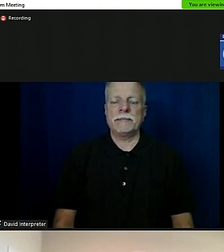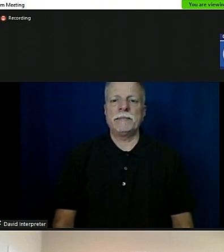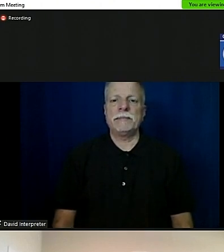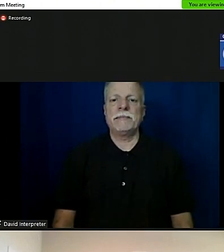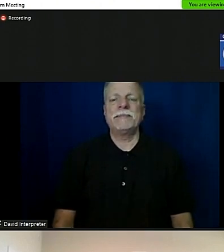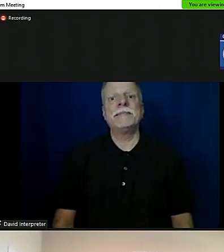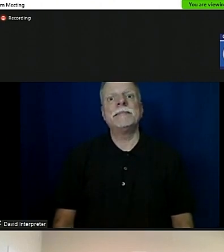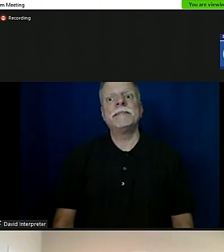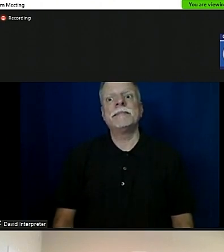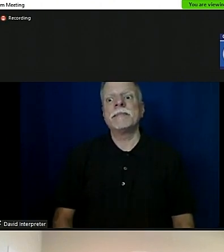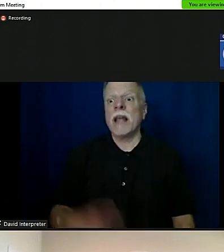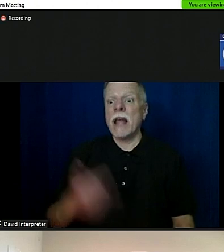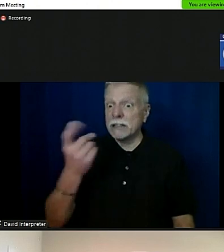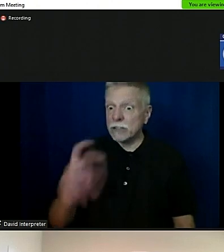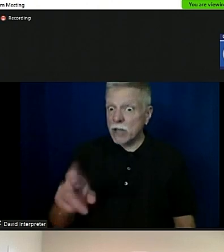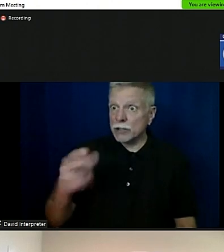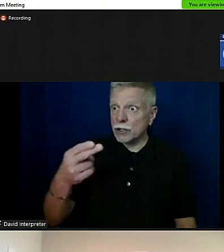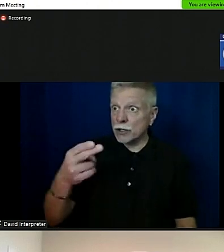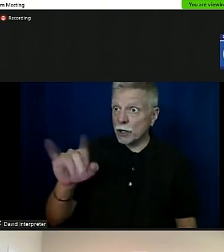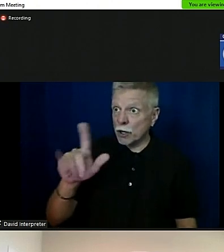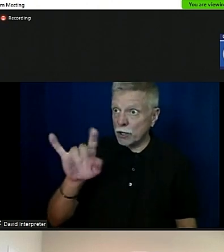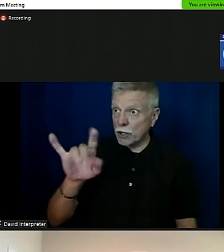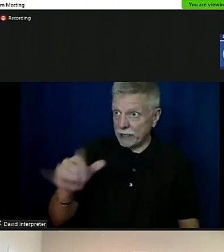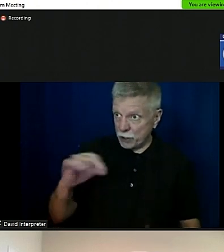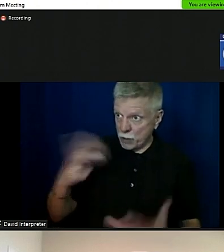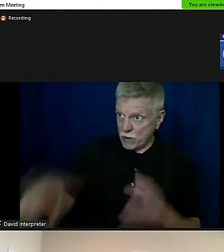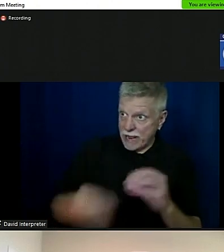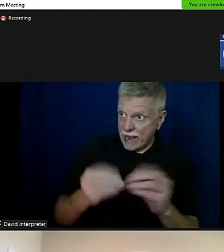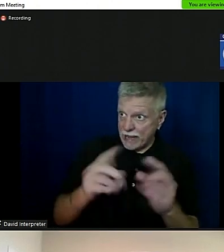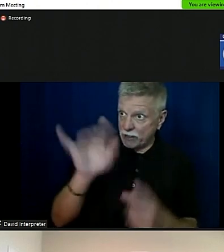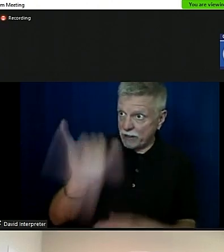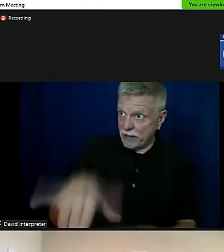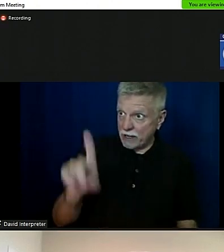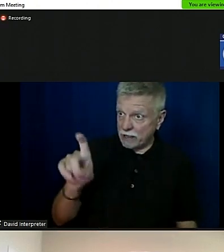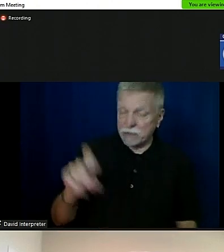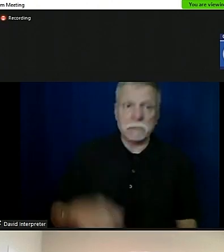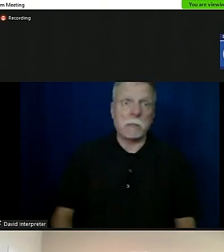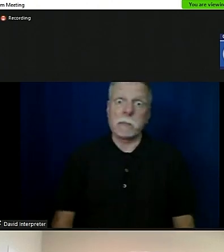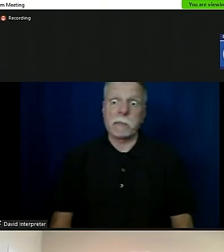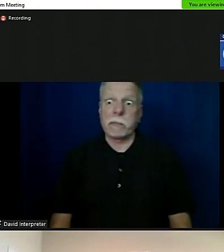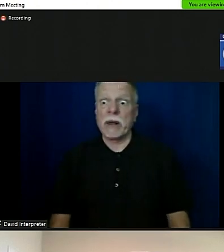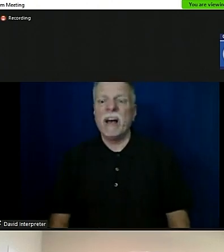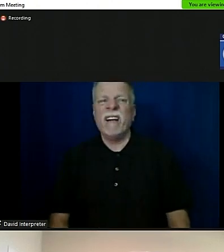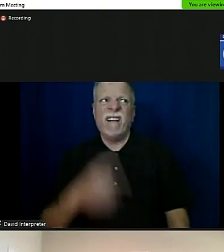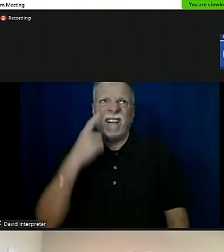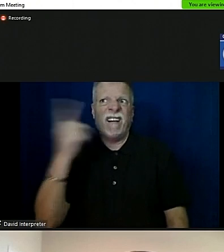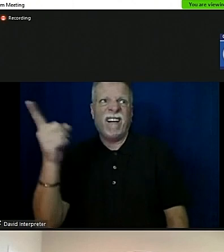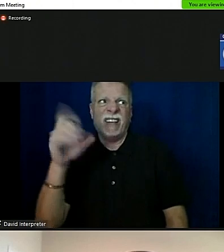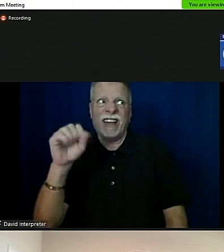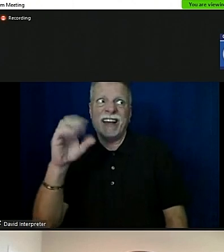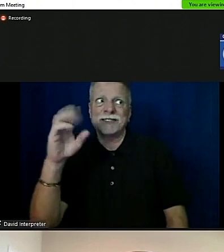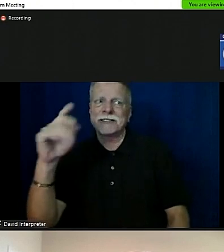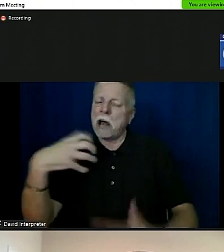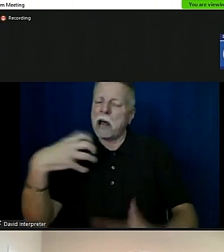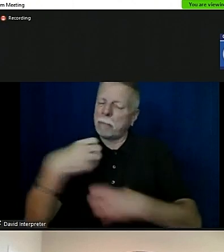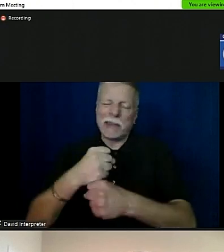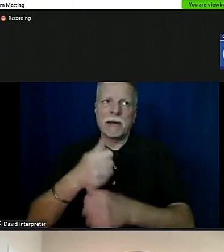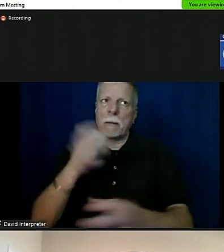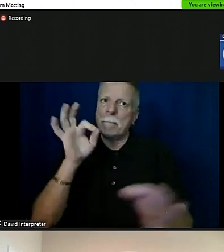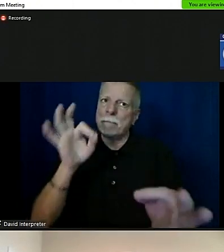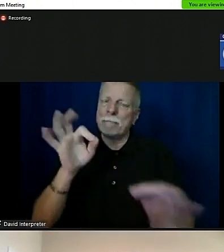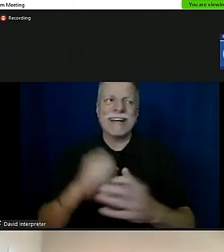Dr. Herlihy, before I move on, is there anything you want to add? Thanks. I think Scott summarized it really well.